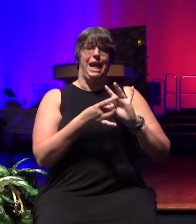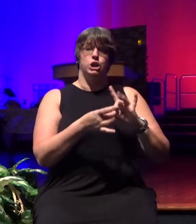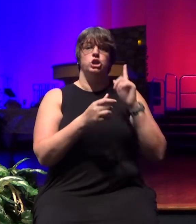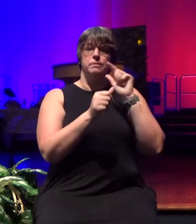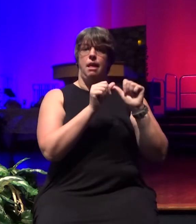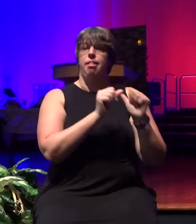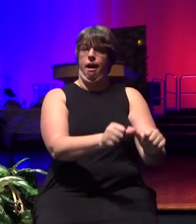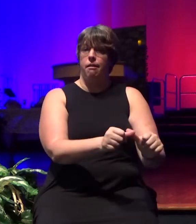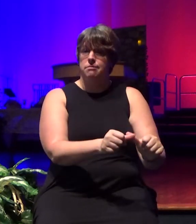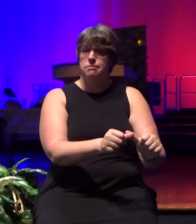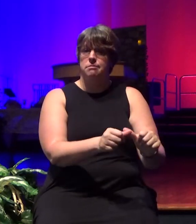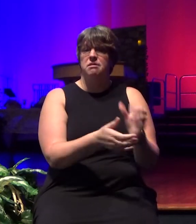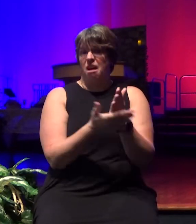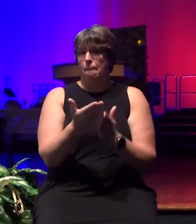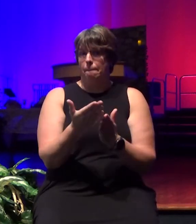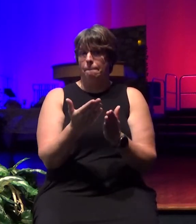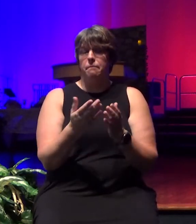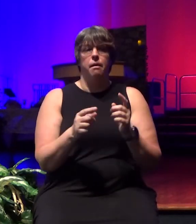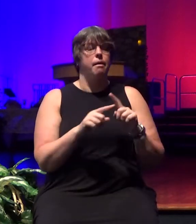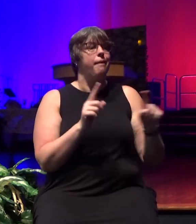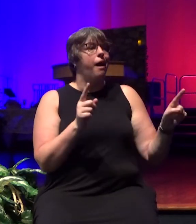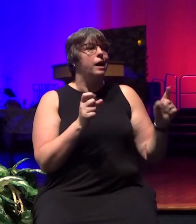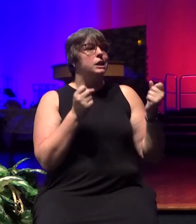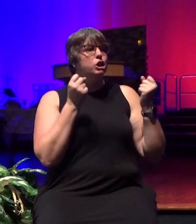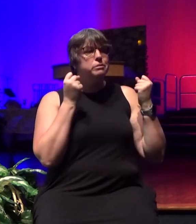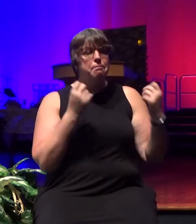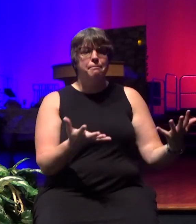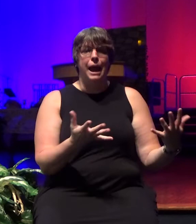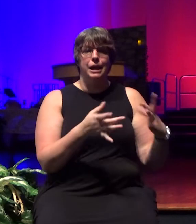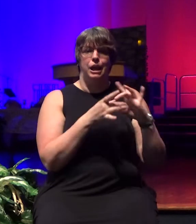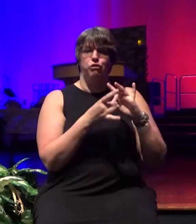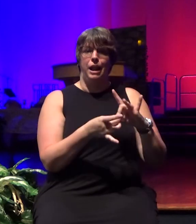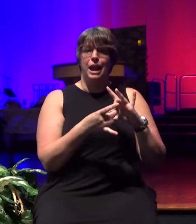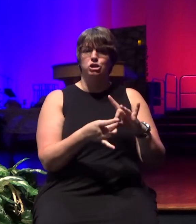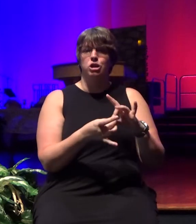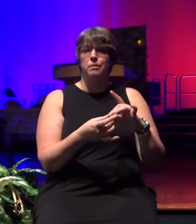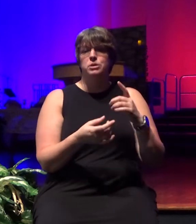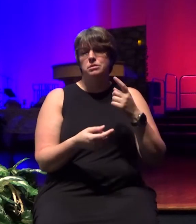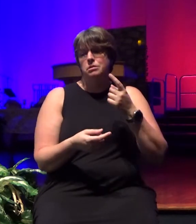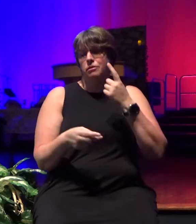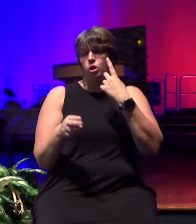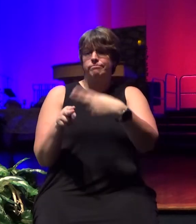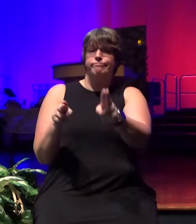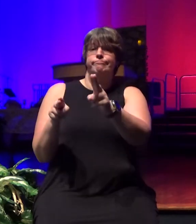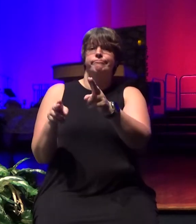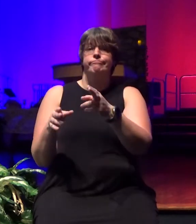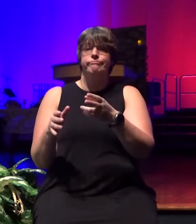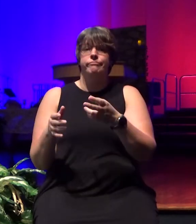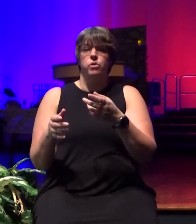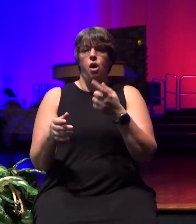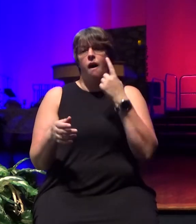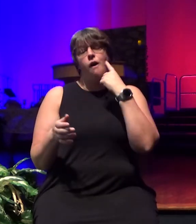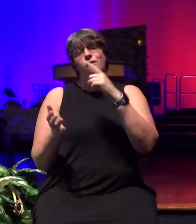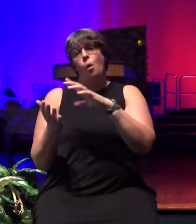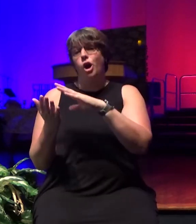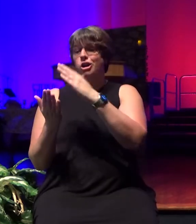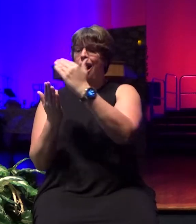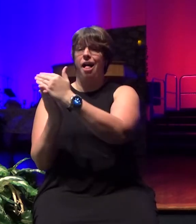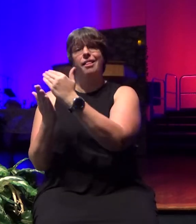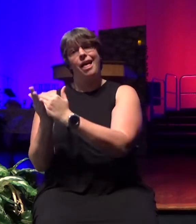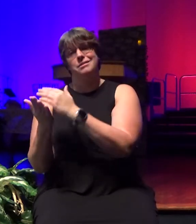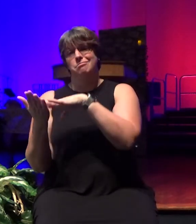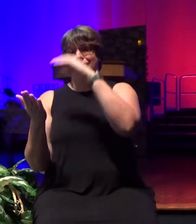then there are many relationships that are for a season or a lesson. And sometimes we resist